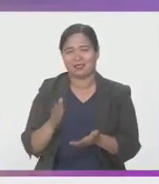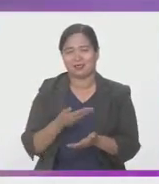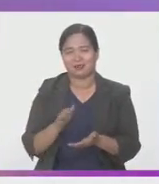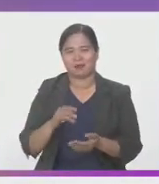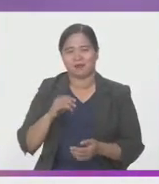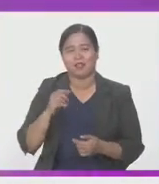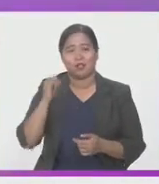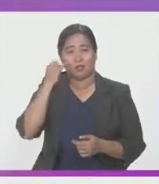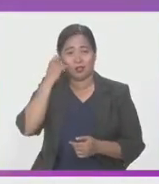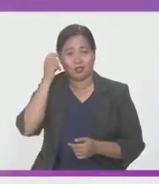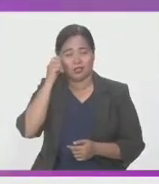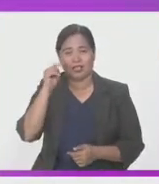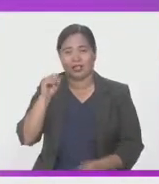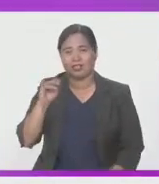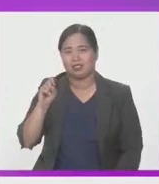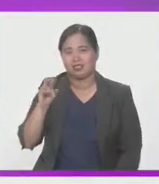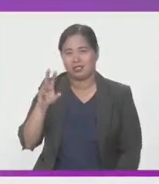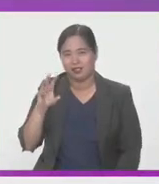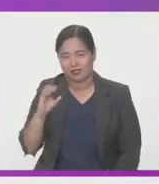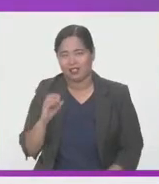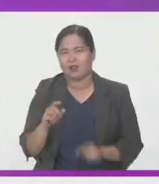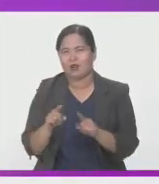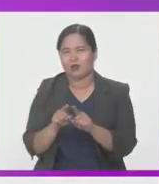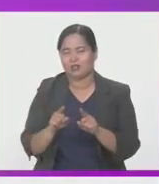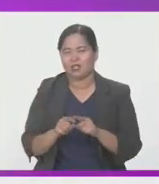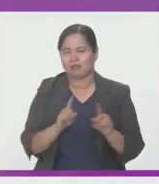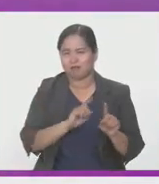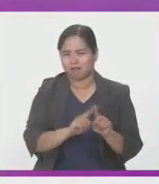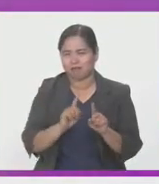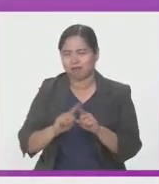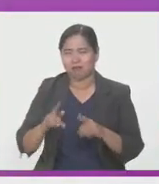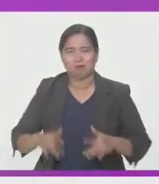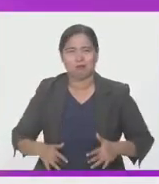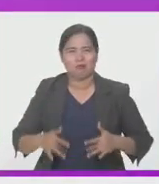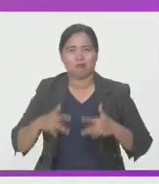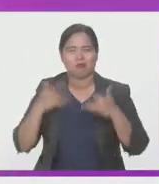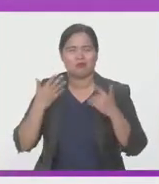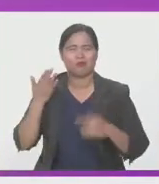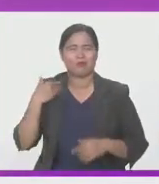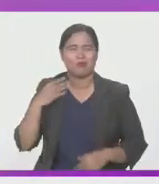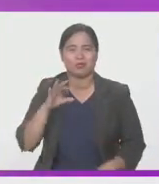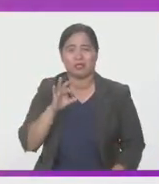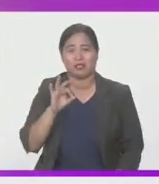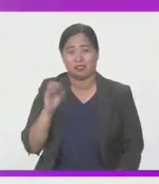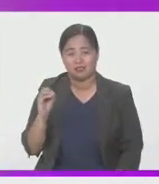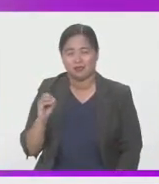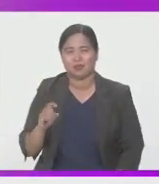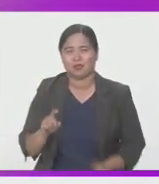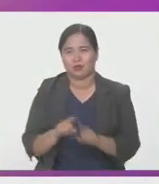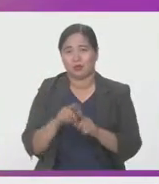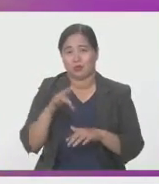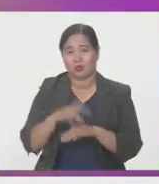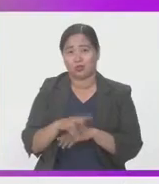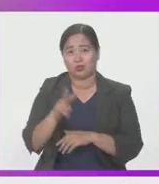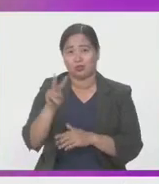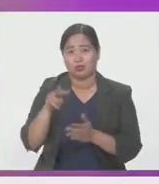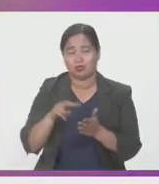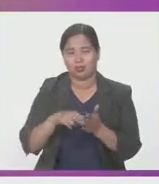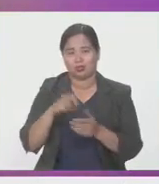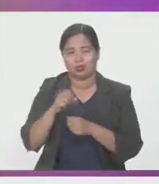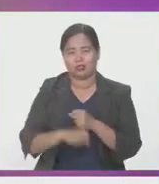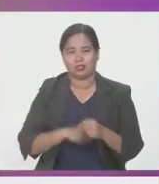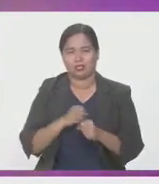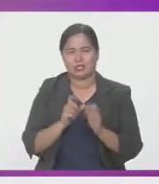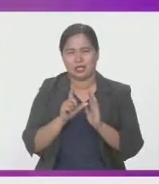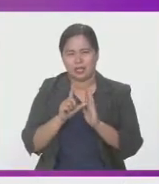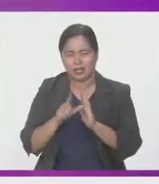and NSYNC made hearts race and set charts alight during their golden run in the 1990s and early 2000s before going on